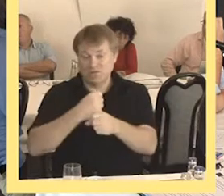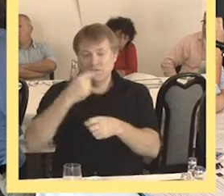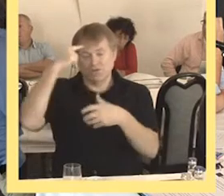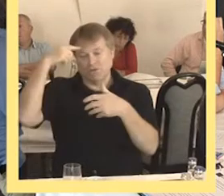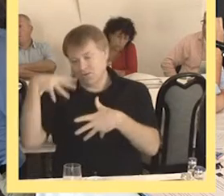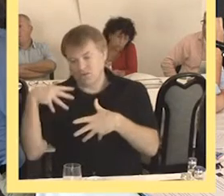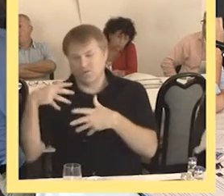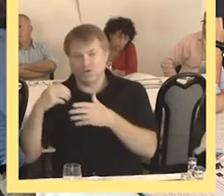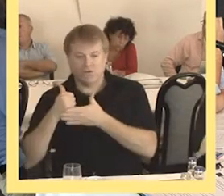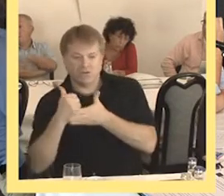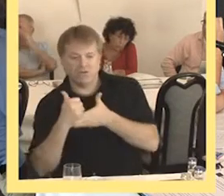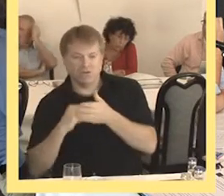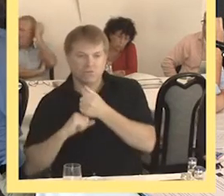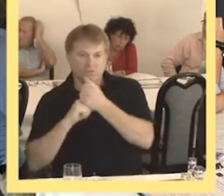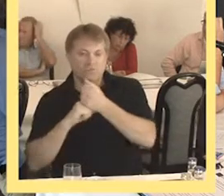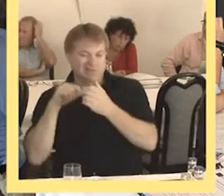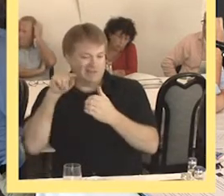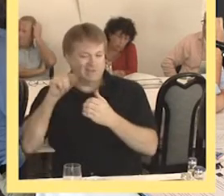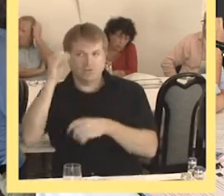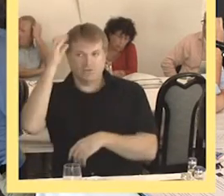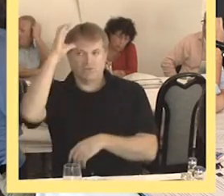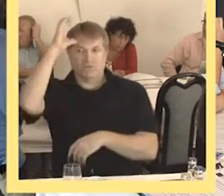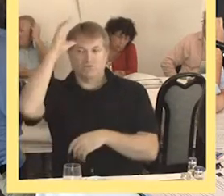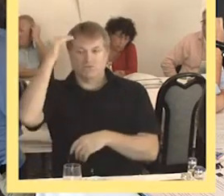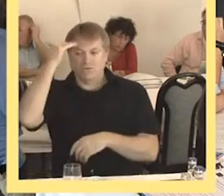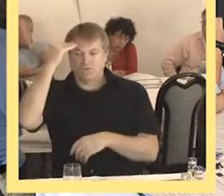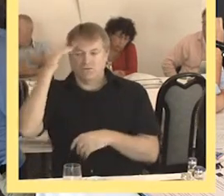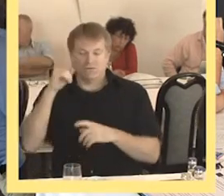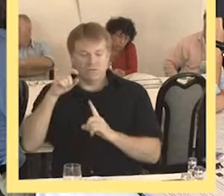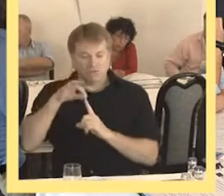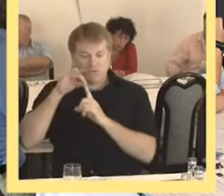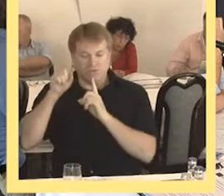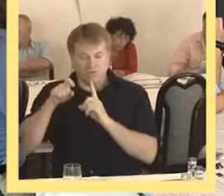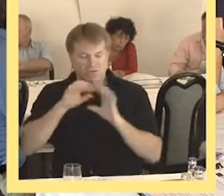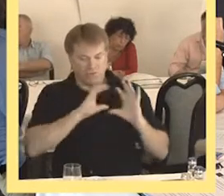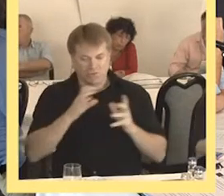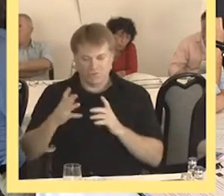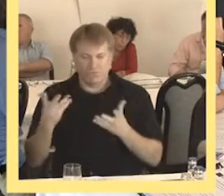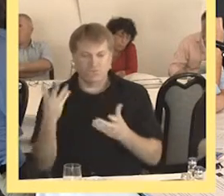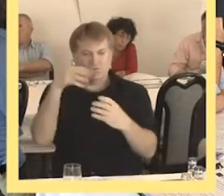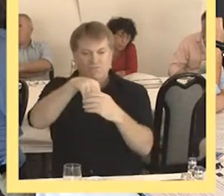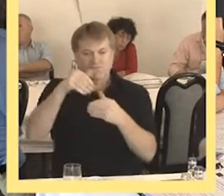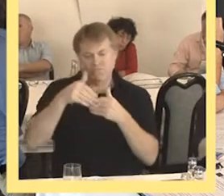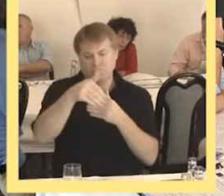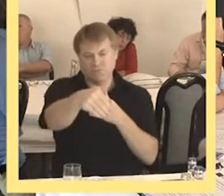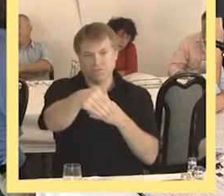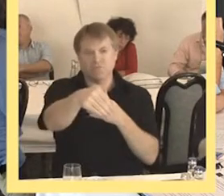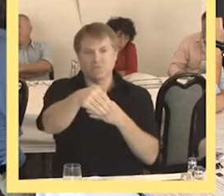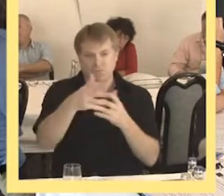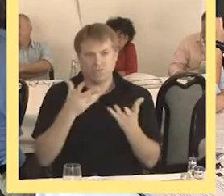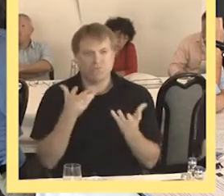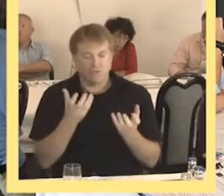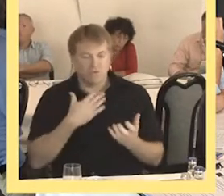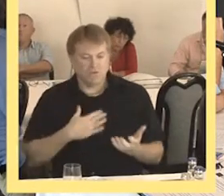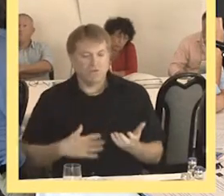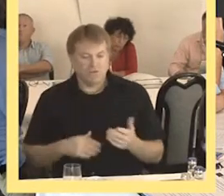and knowledge on special needs, so we can go ahead with the local